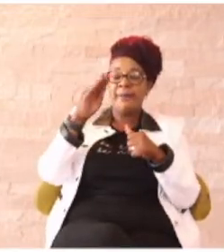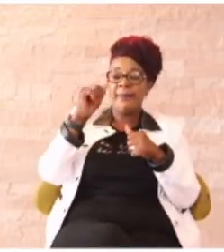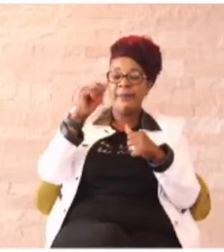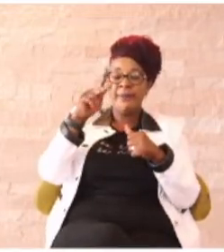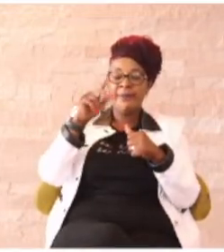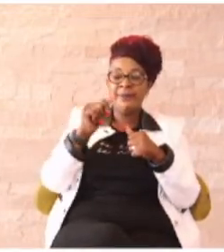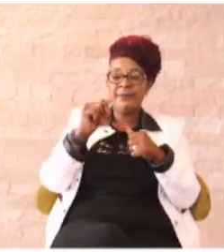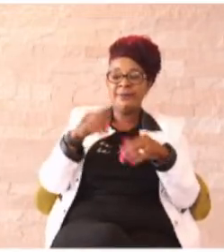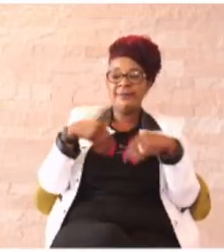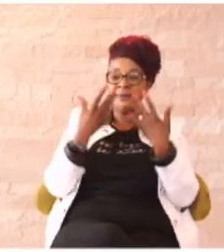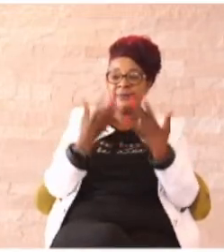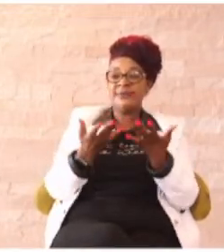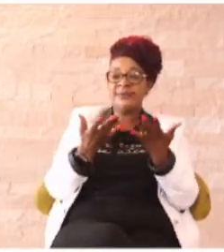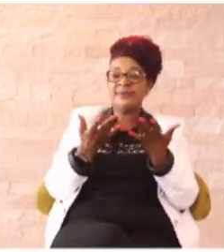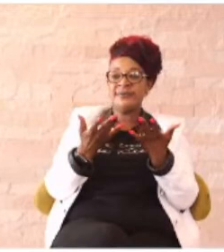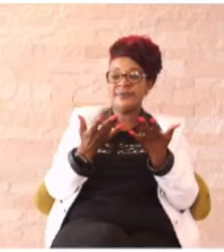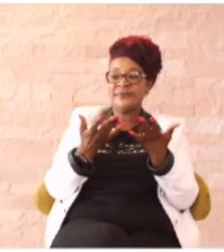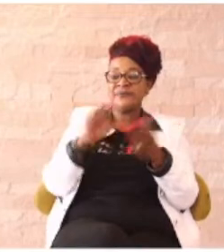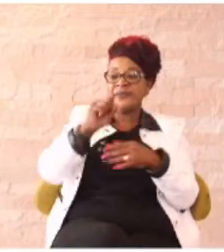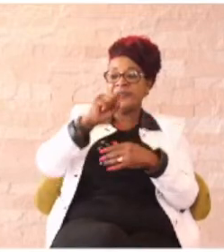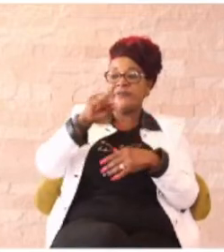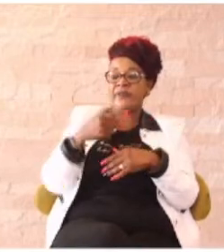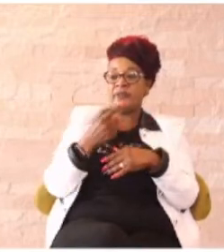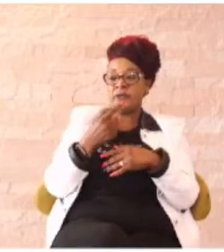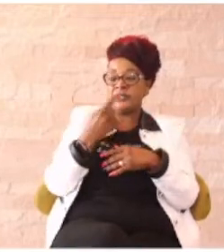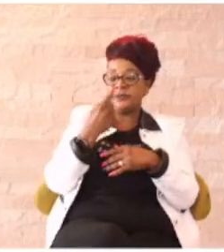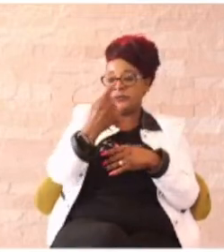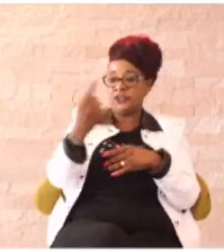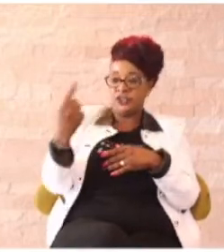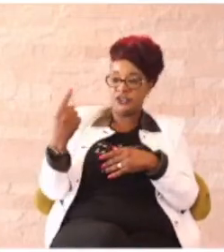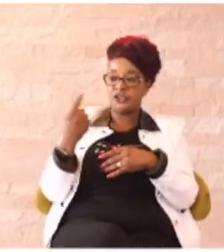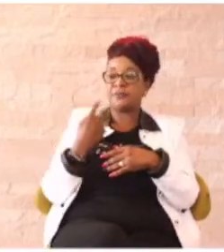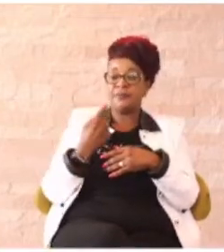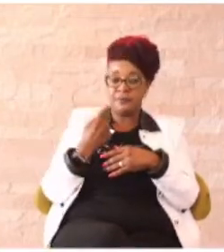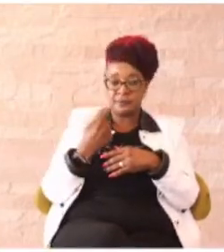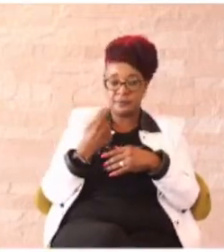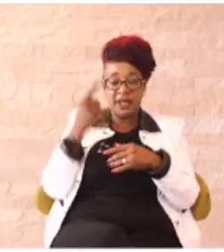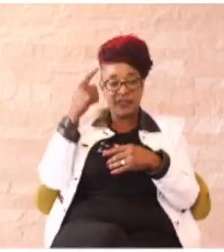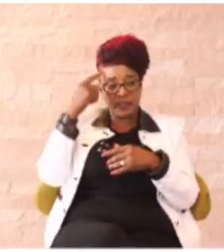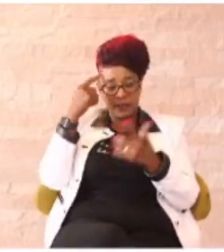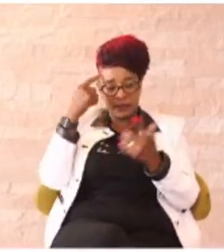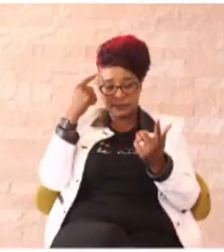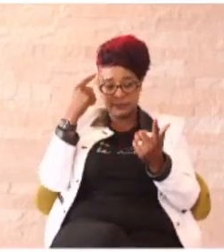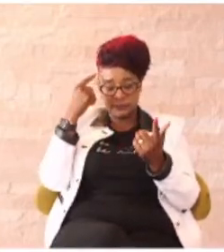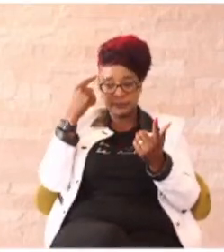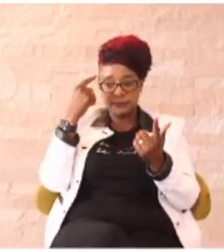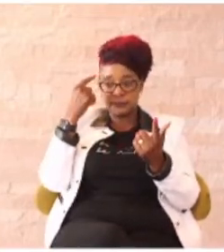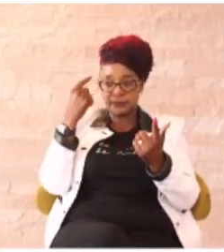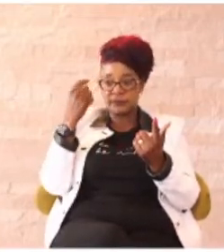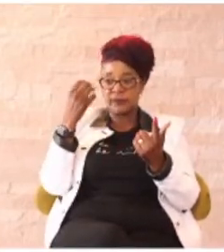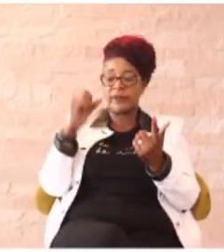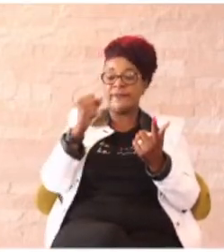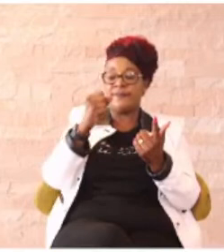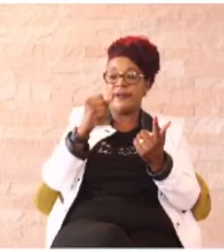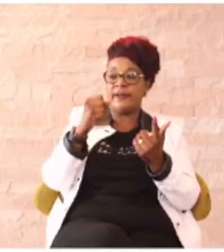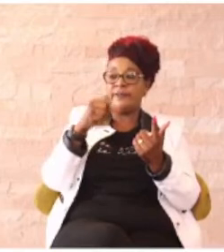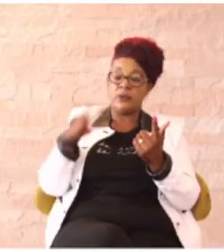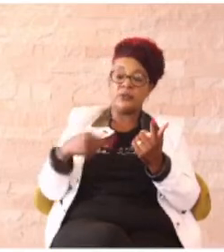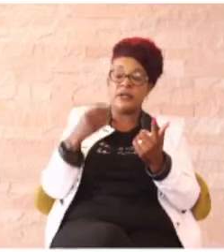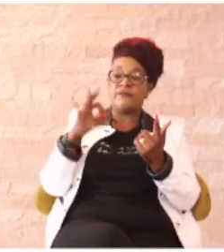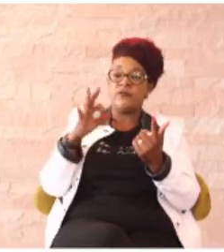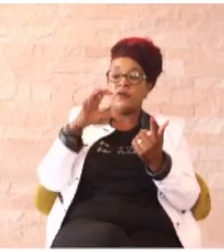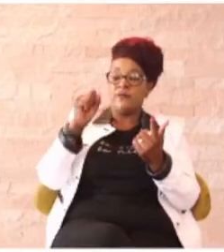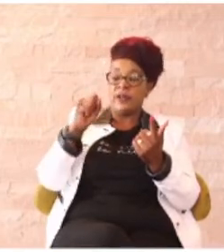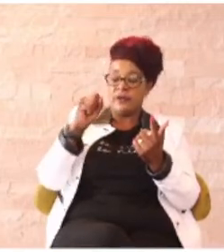gave them 5,000 each, I think, Galalcha, for 1,000 women.